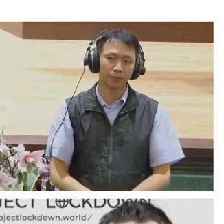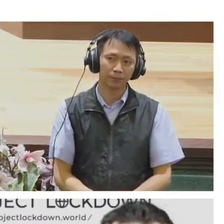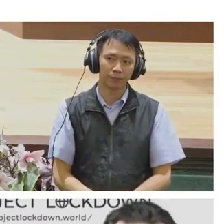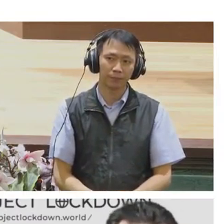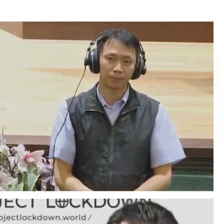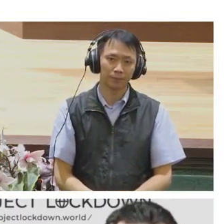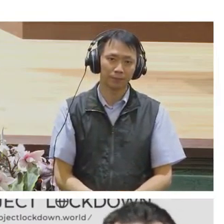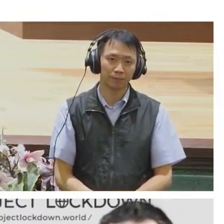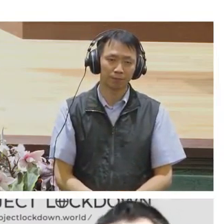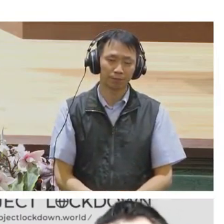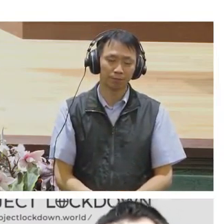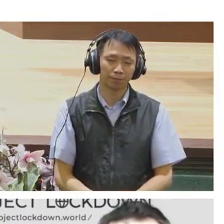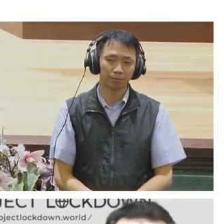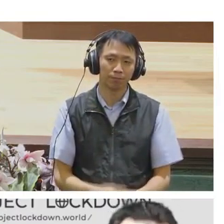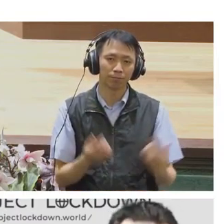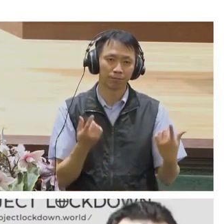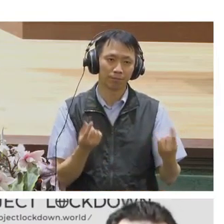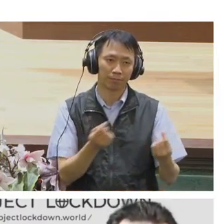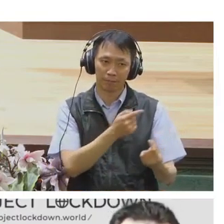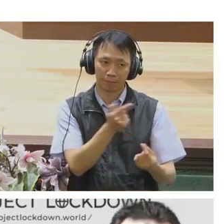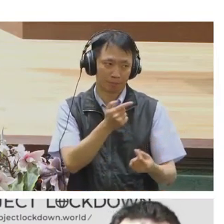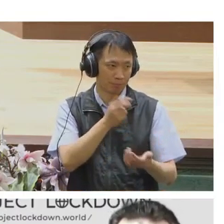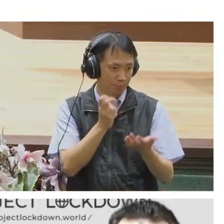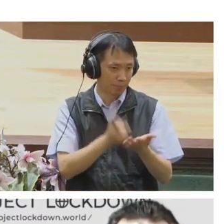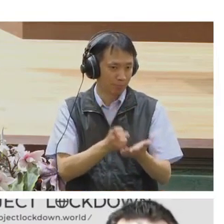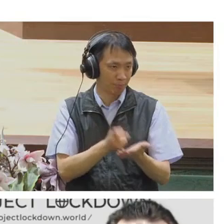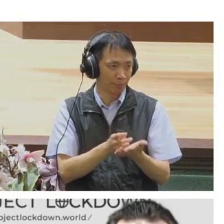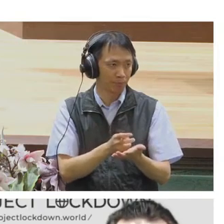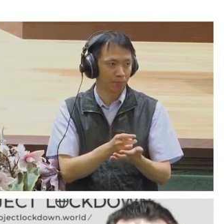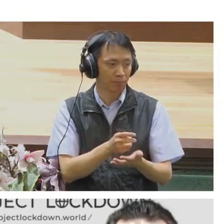the kind of information we're putting in our database. So